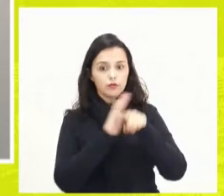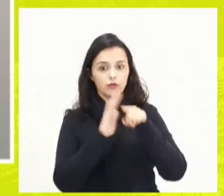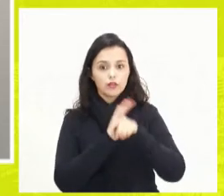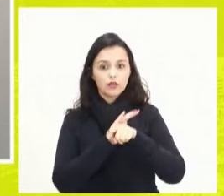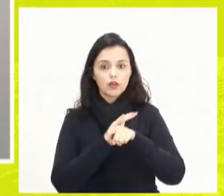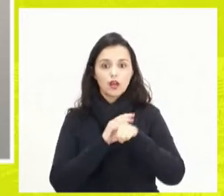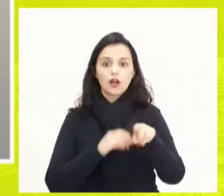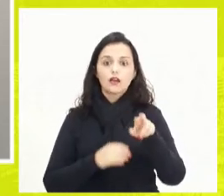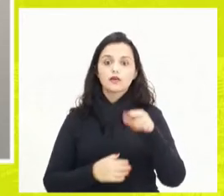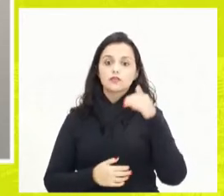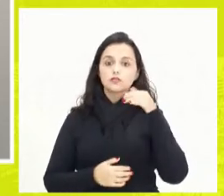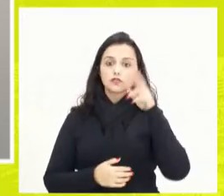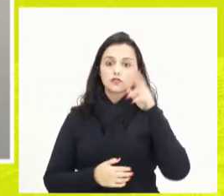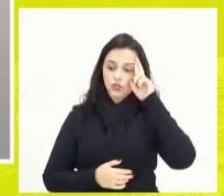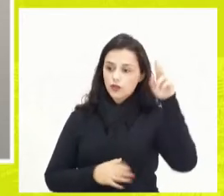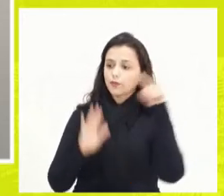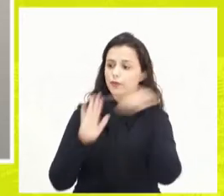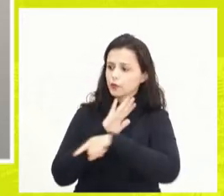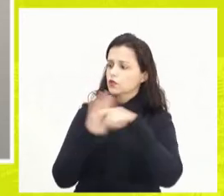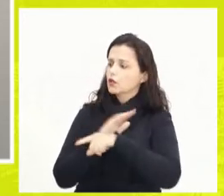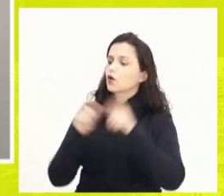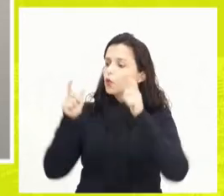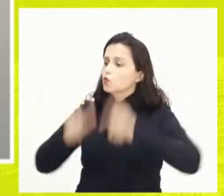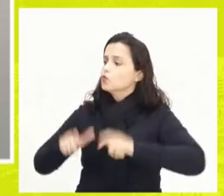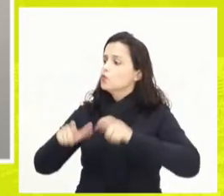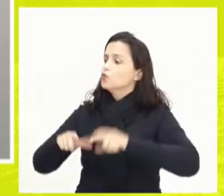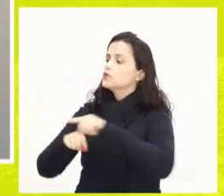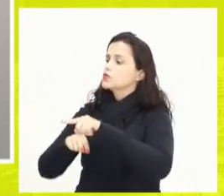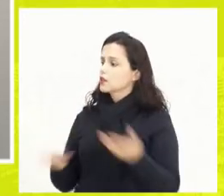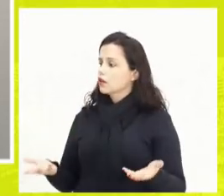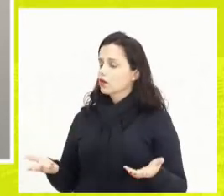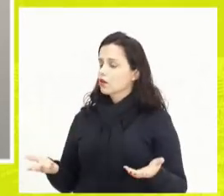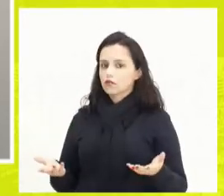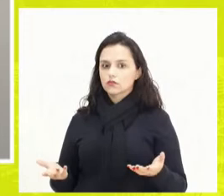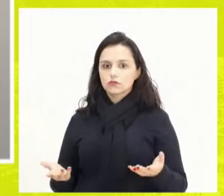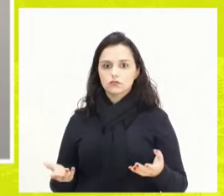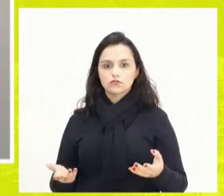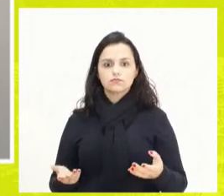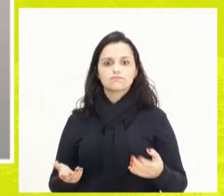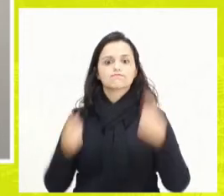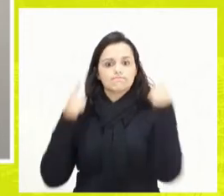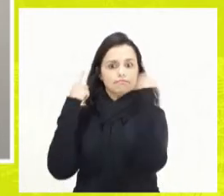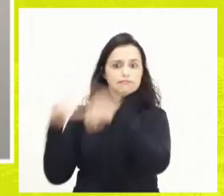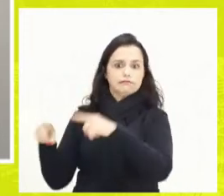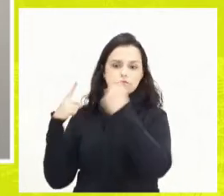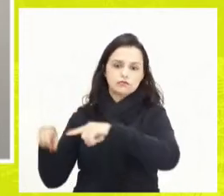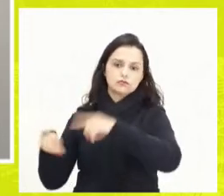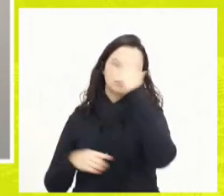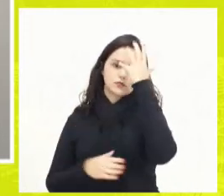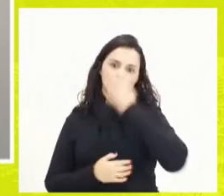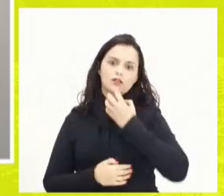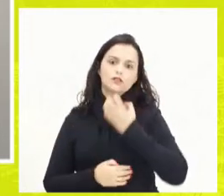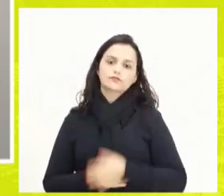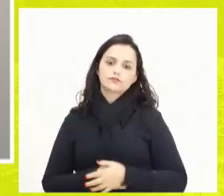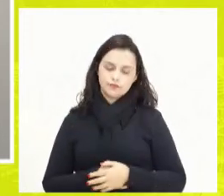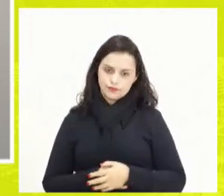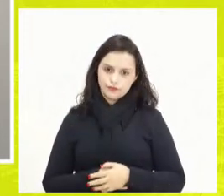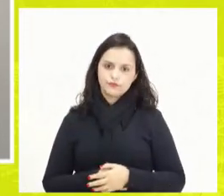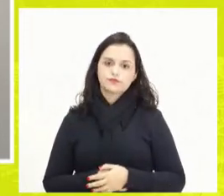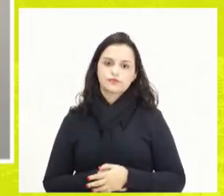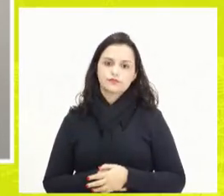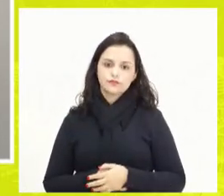was like uh the boss was asking where are you and they were like wow i didn't answer because i was in therapy and